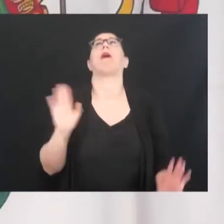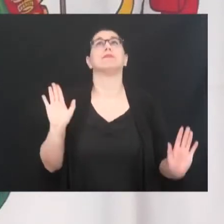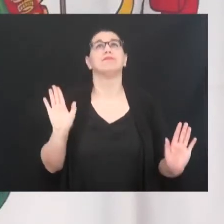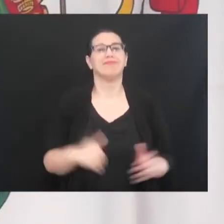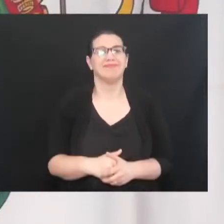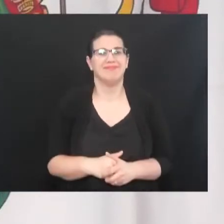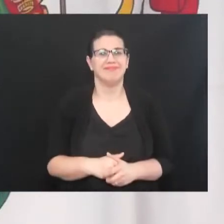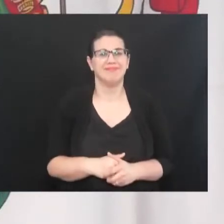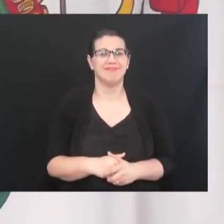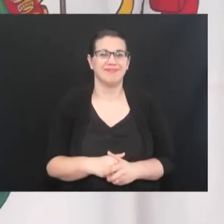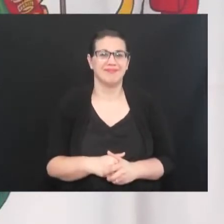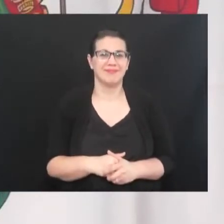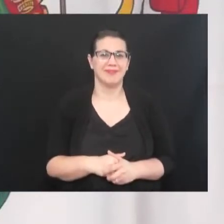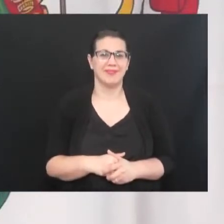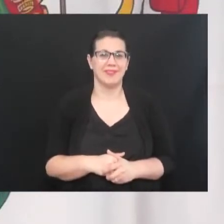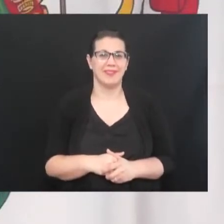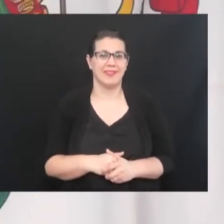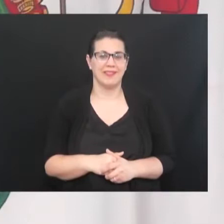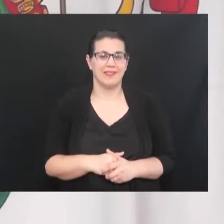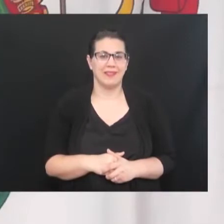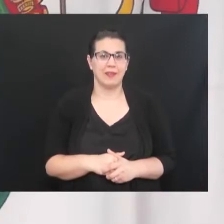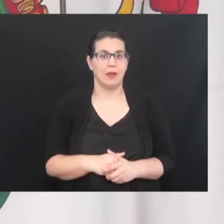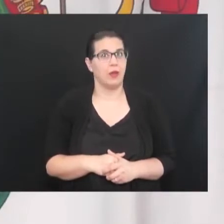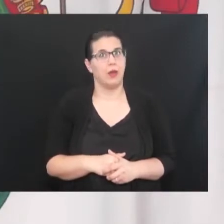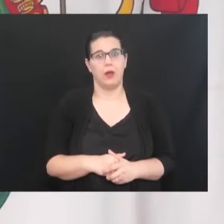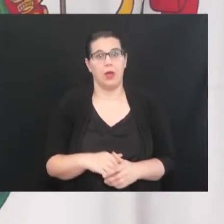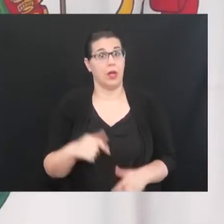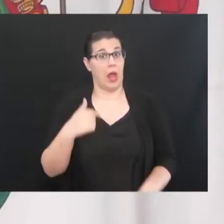know, and boy, do I